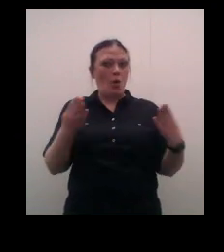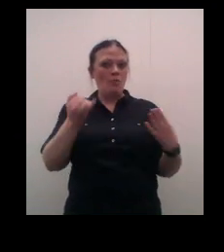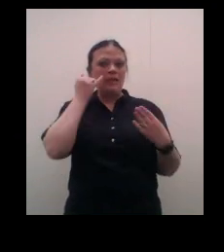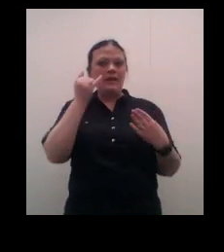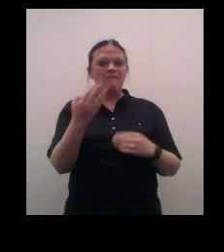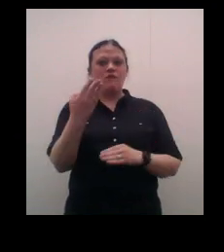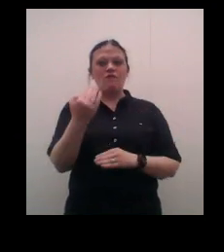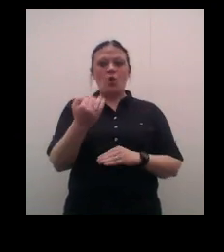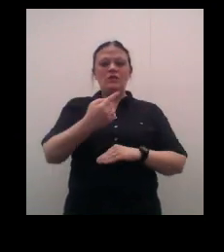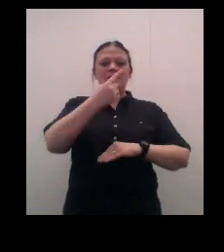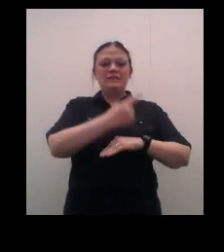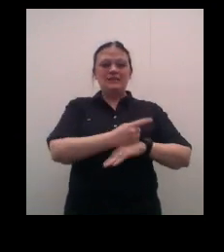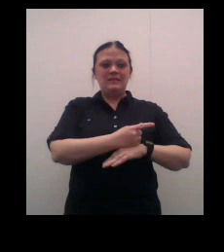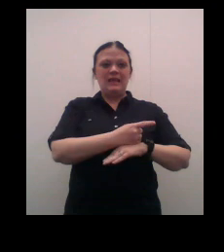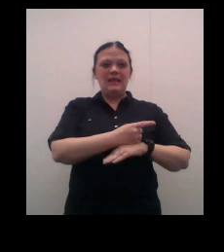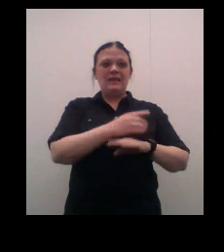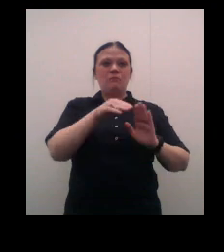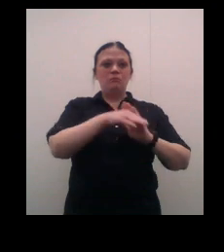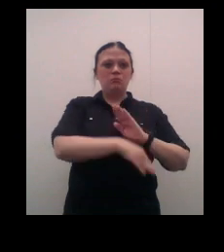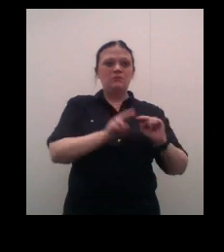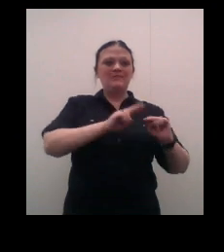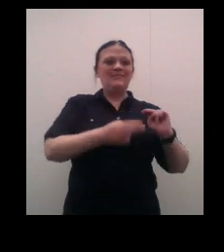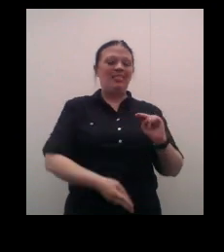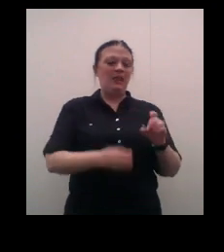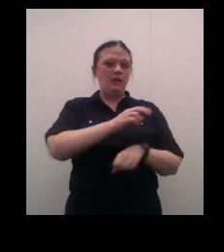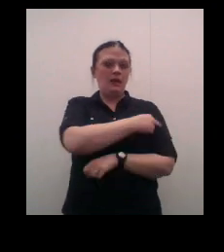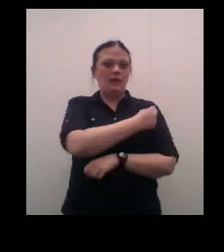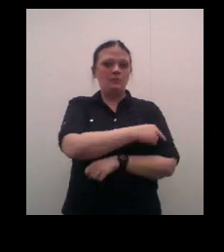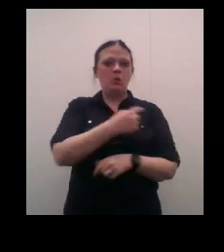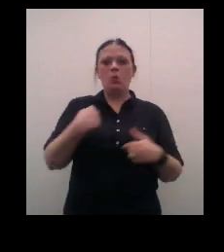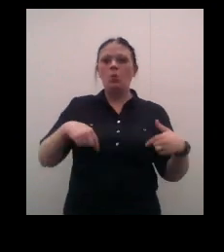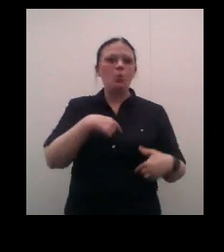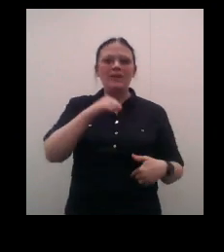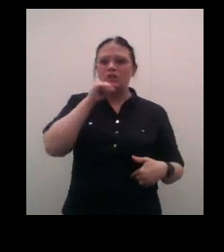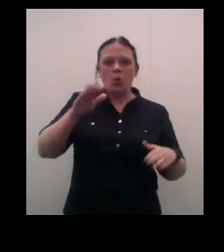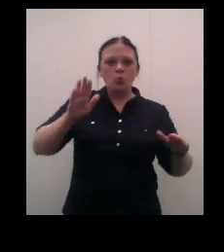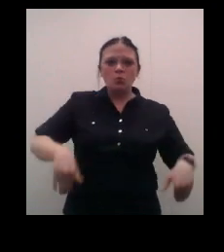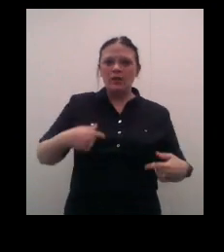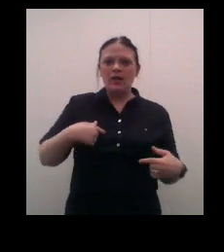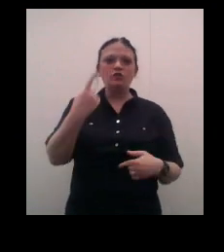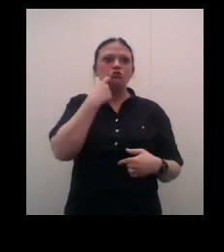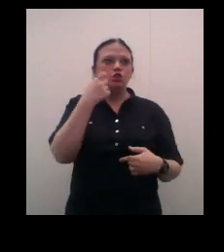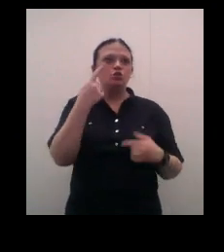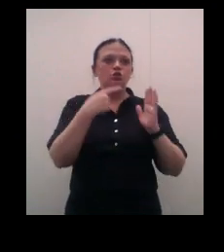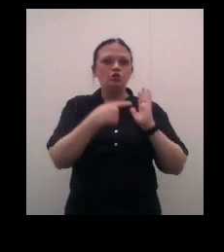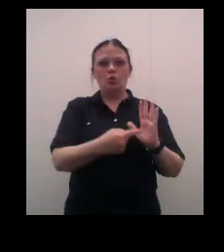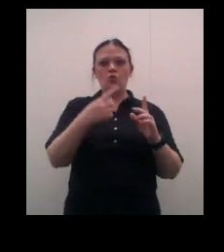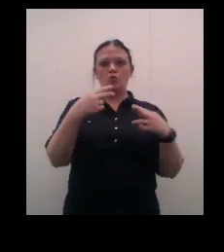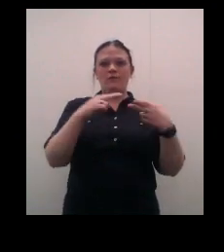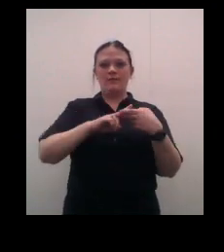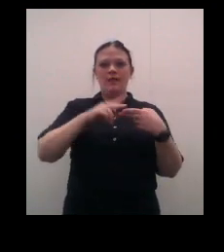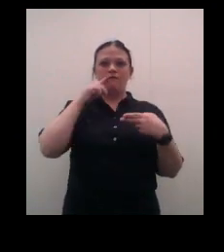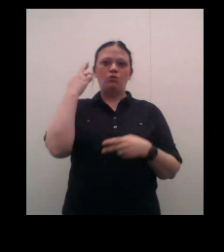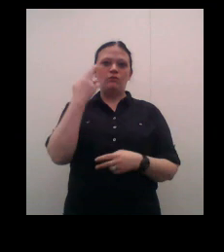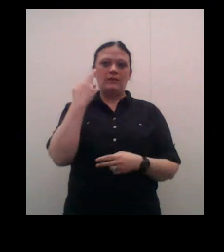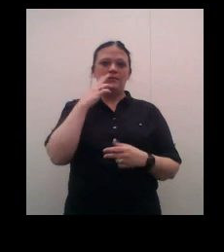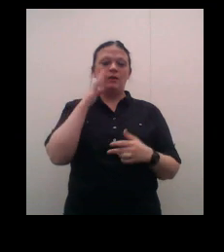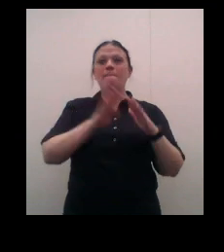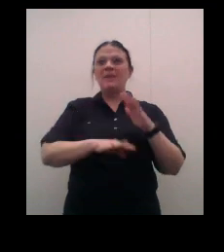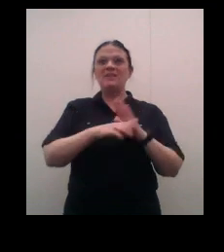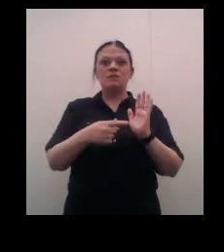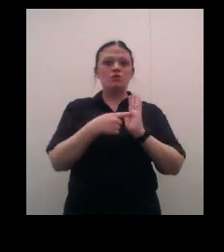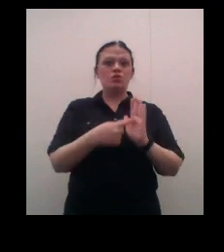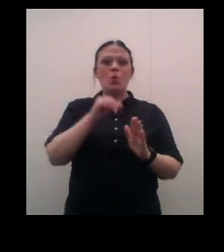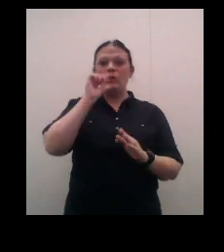the hospitalization rate. We don't. I was showing you those slides for a reason. They basically showed not only have